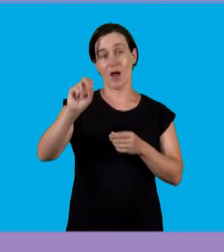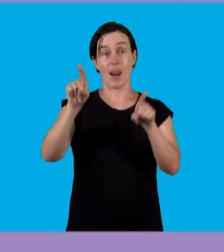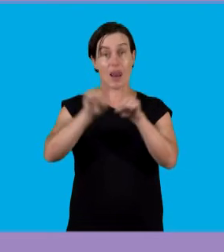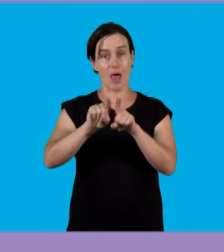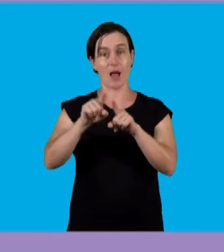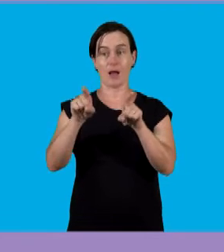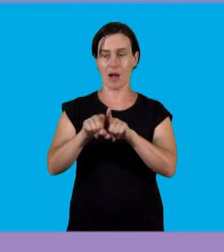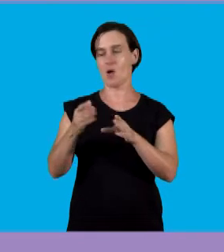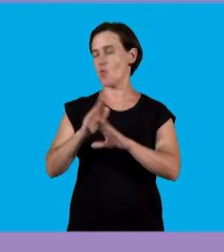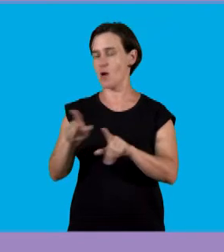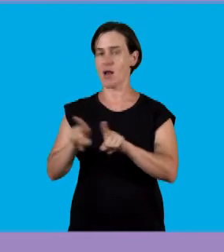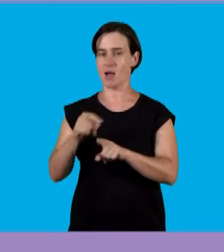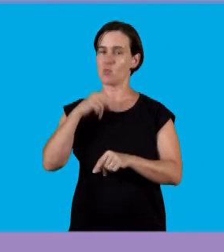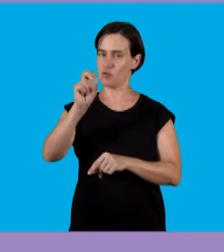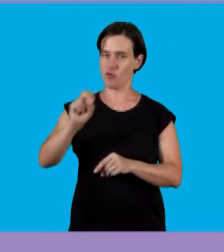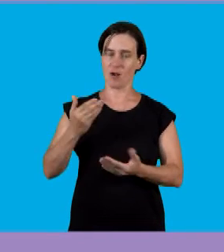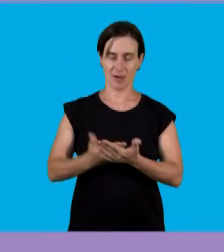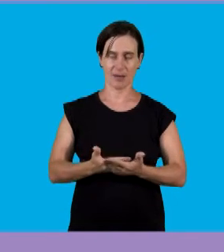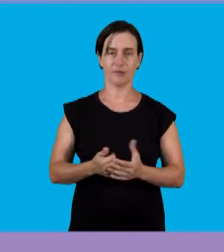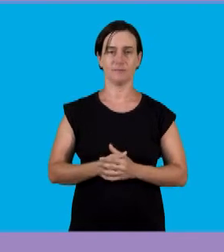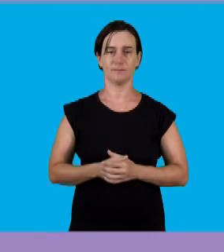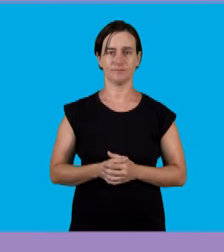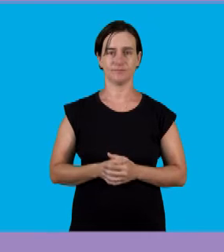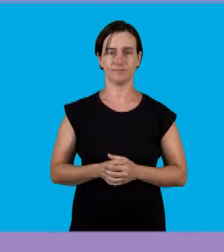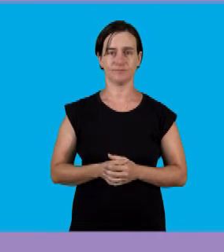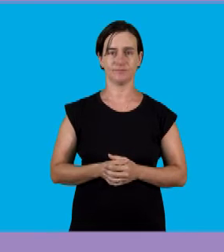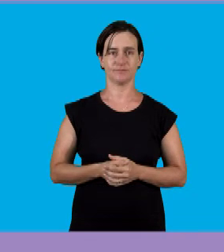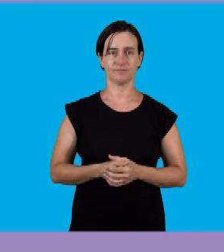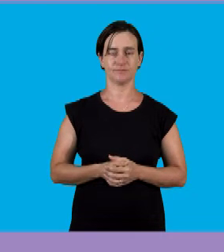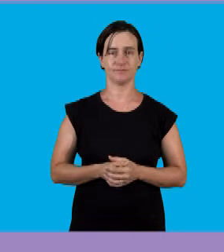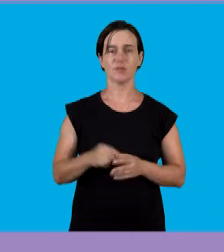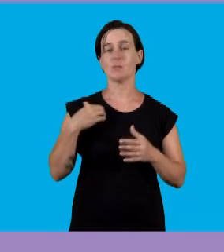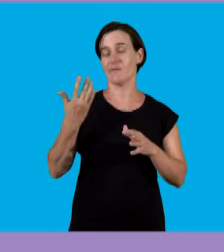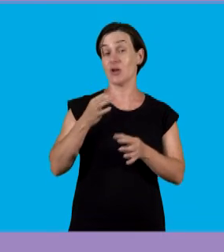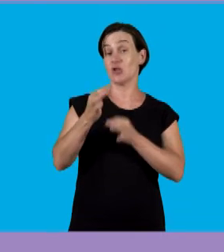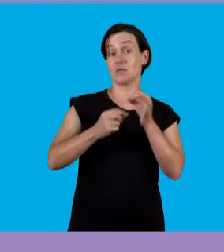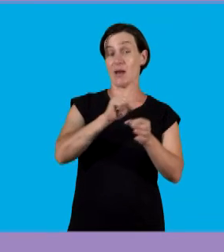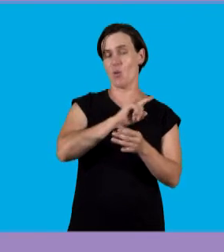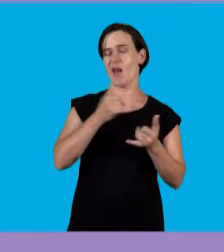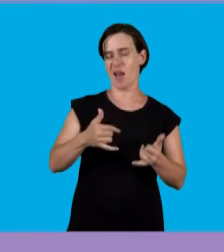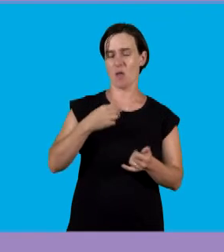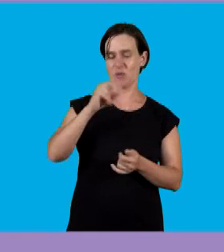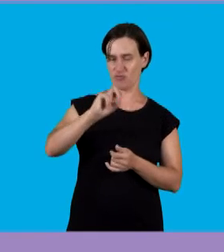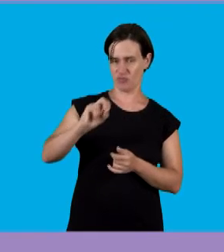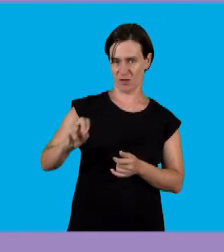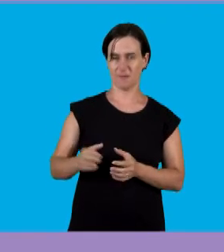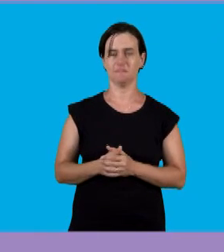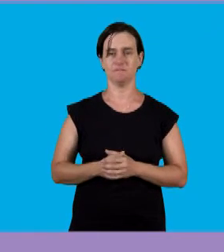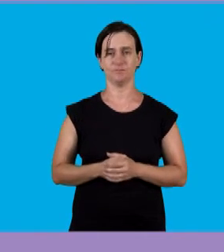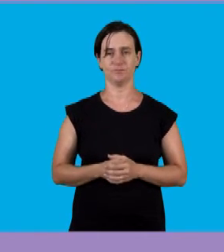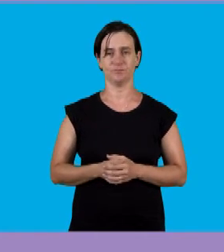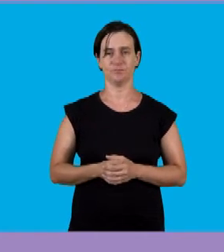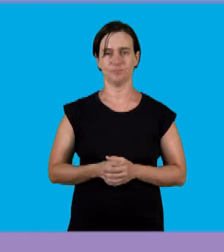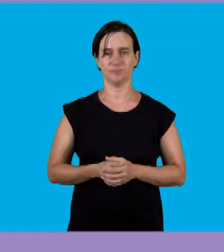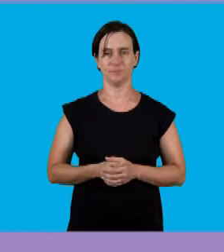indicate with all of them whether they are like terms or not. So we've already discussed why these two are